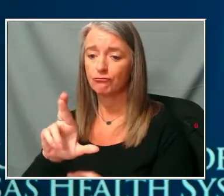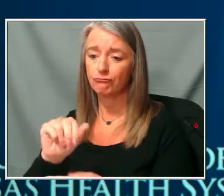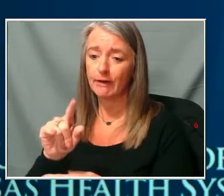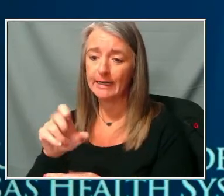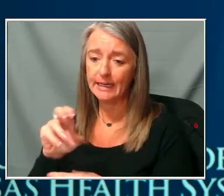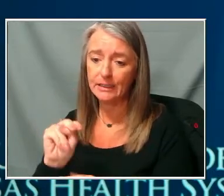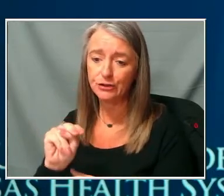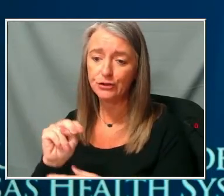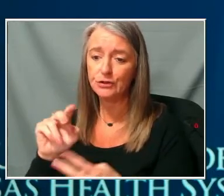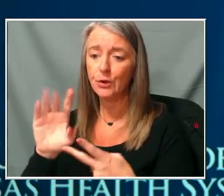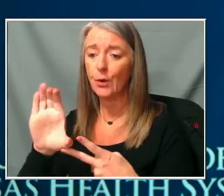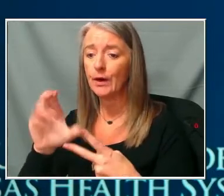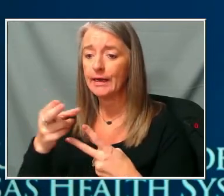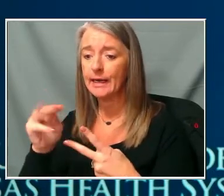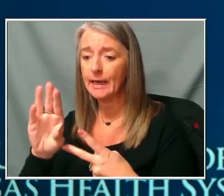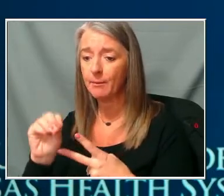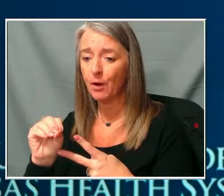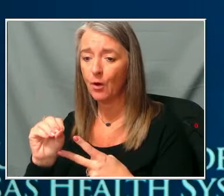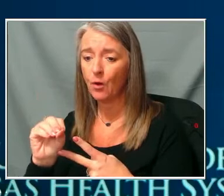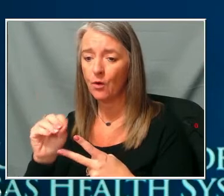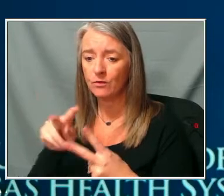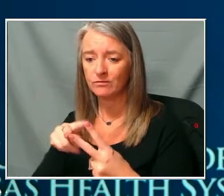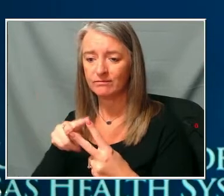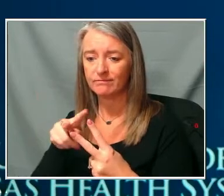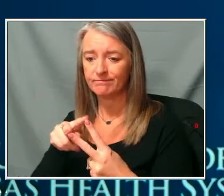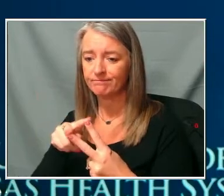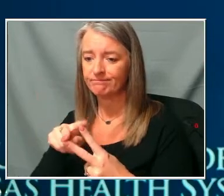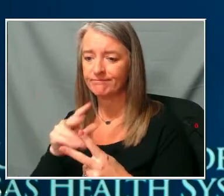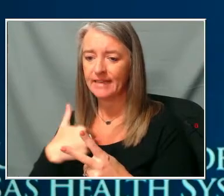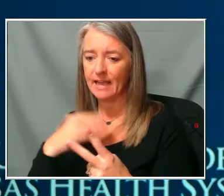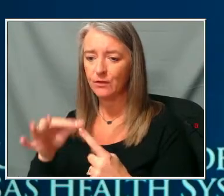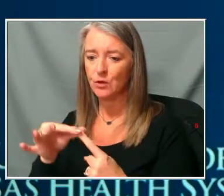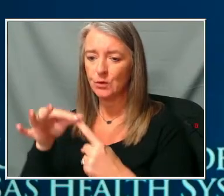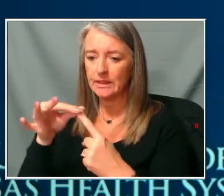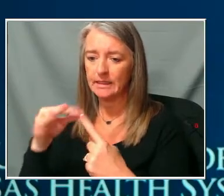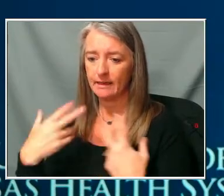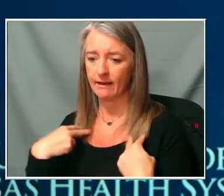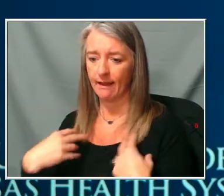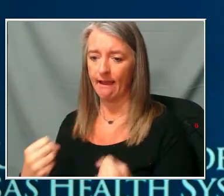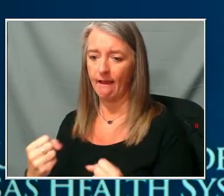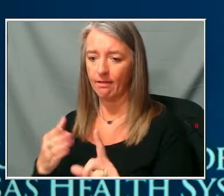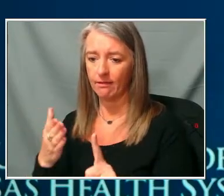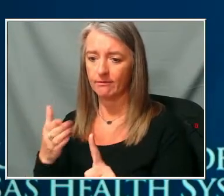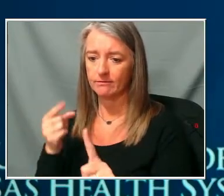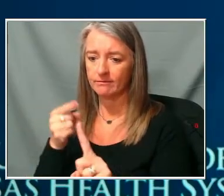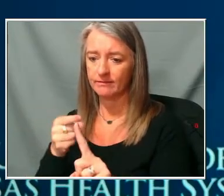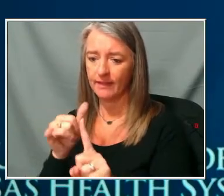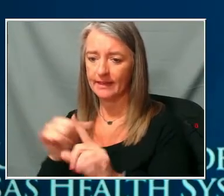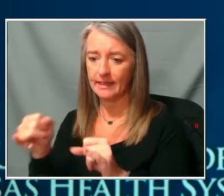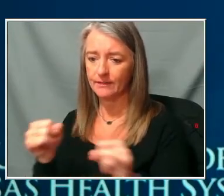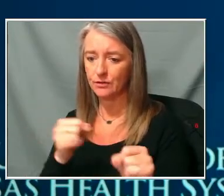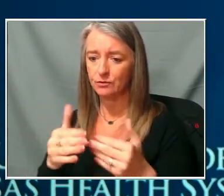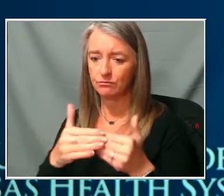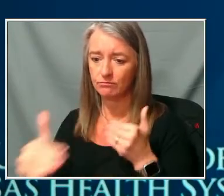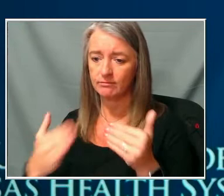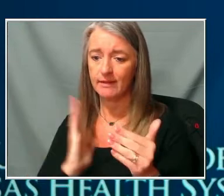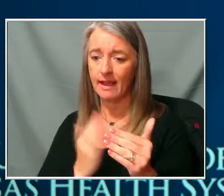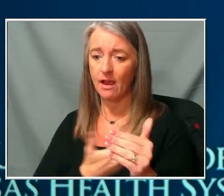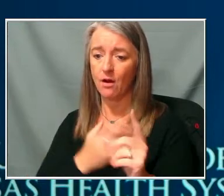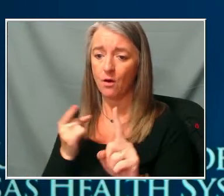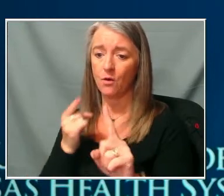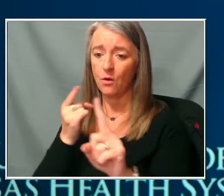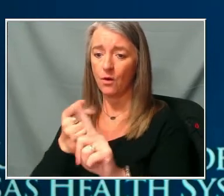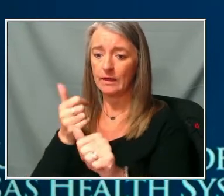chemotherapy, they all have things that are unique to the health of that individual going forward. And so our goal is to help